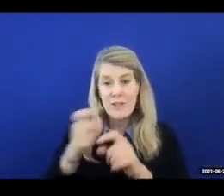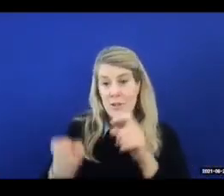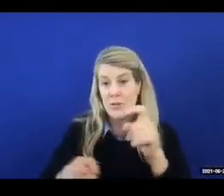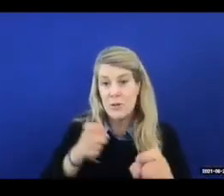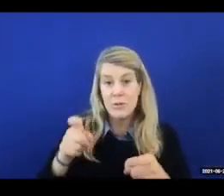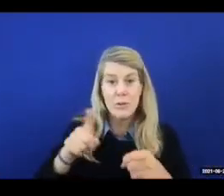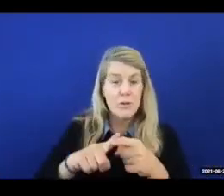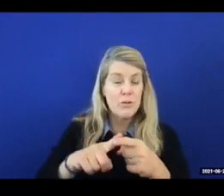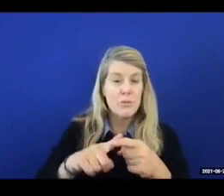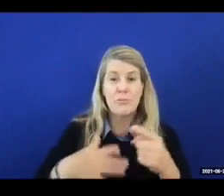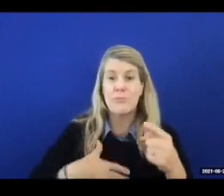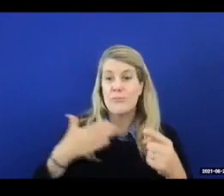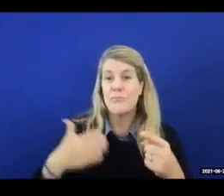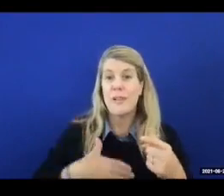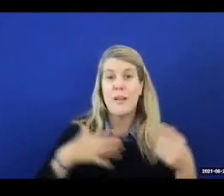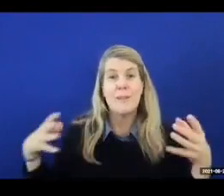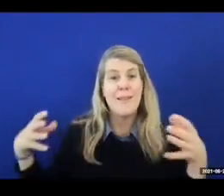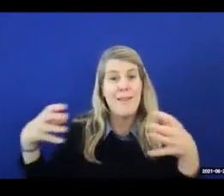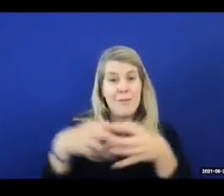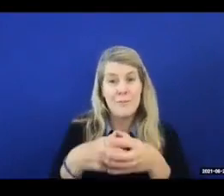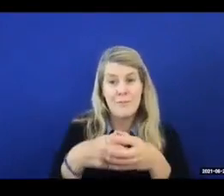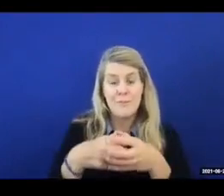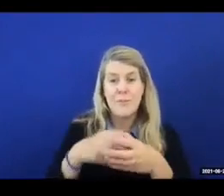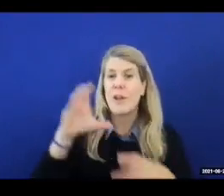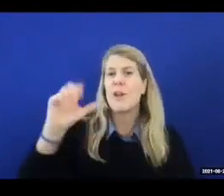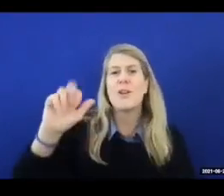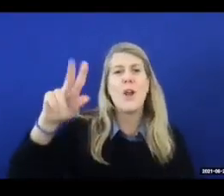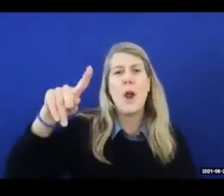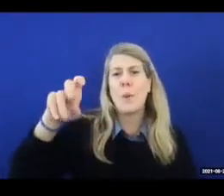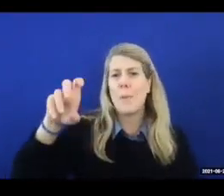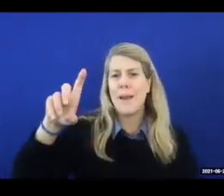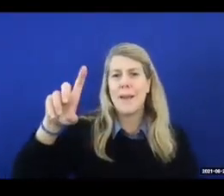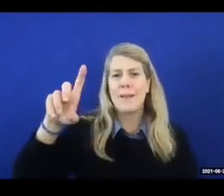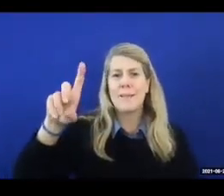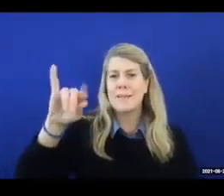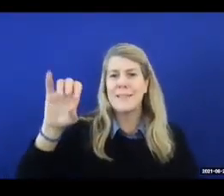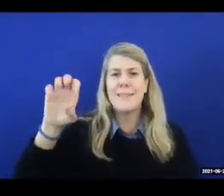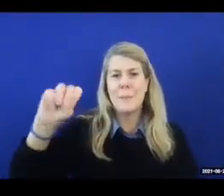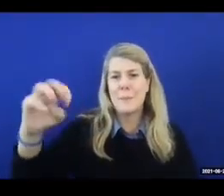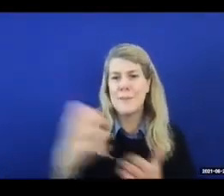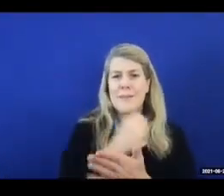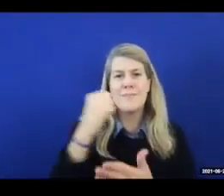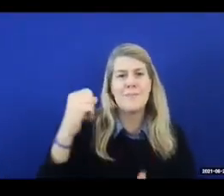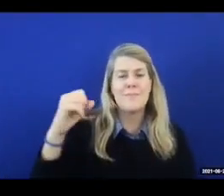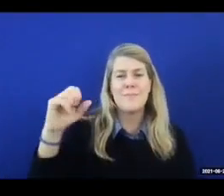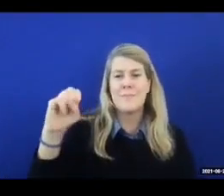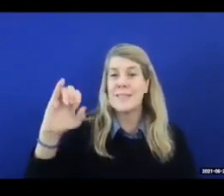this joyful gathering. Carpe diem, seize the day.